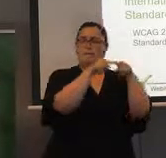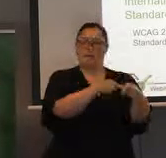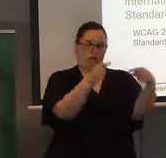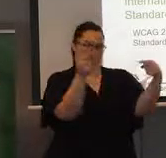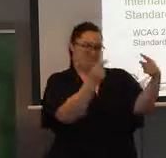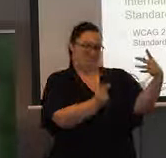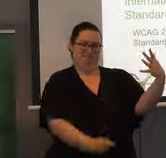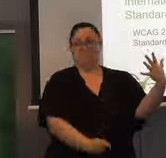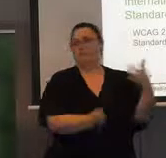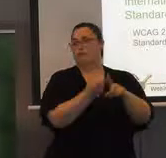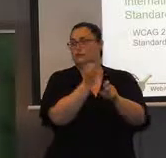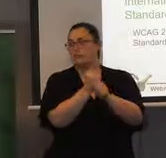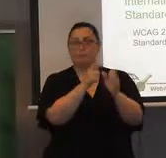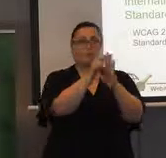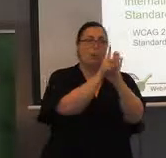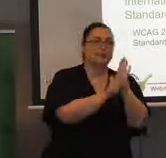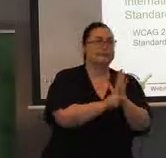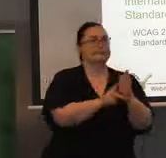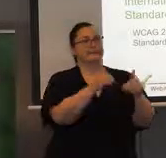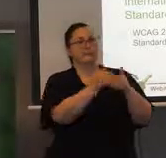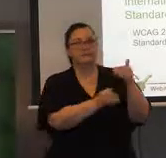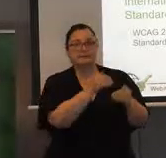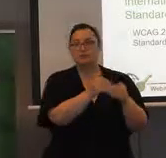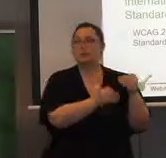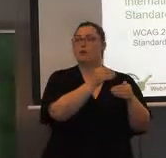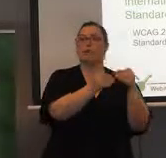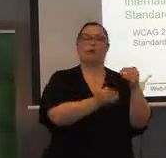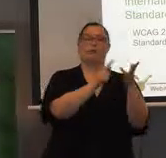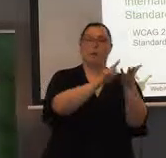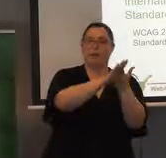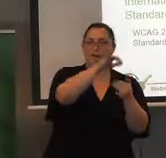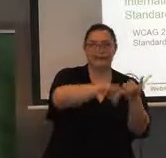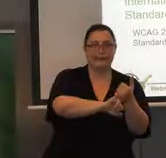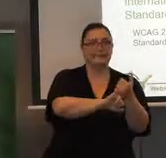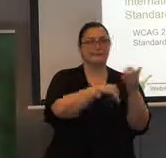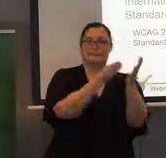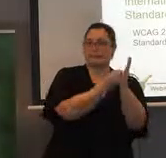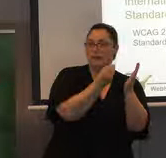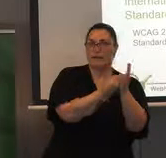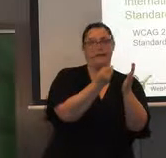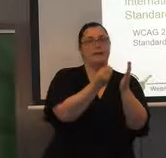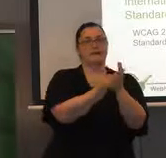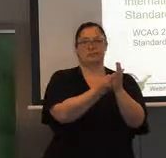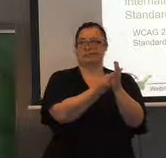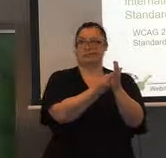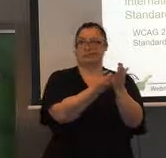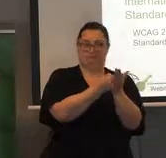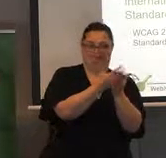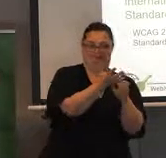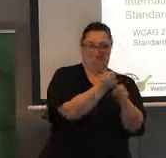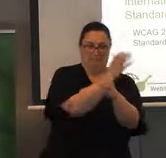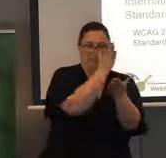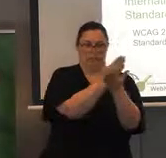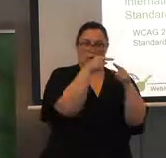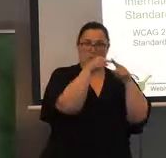ISO compliant in other areas. For example, their policies, their procedures, their OC health and safety, their finances. They spend a lot